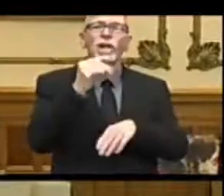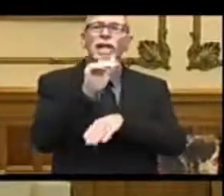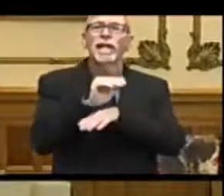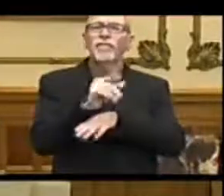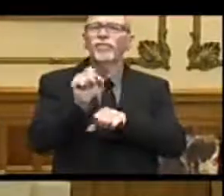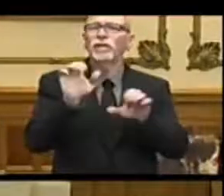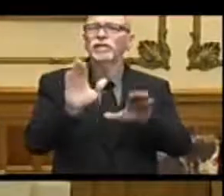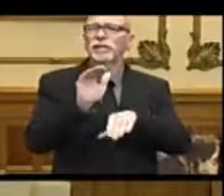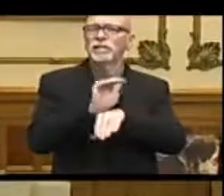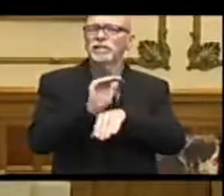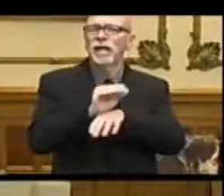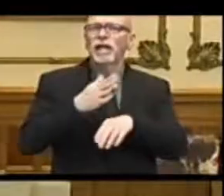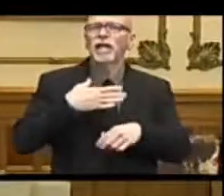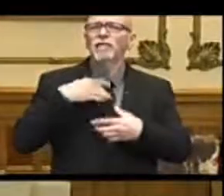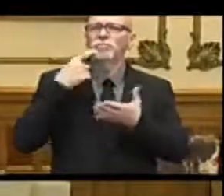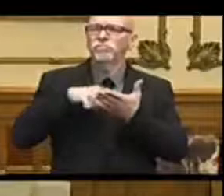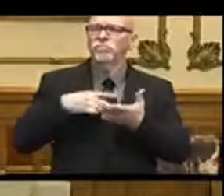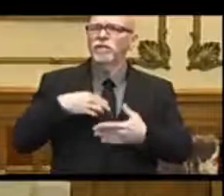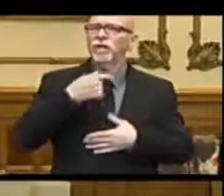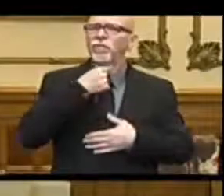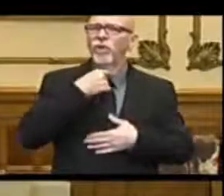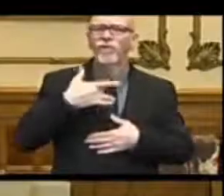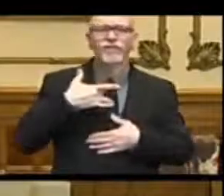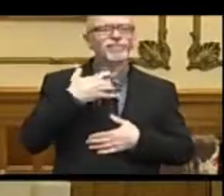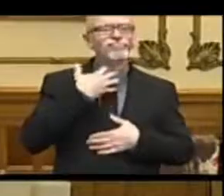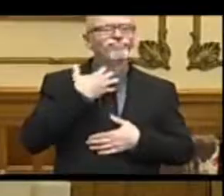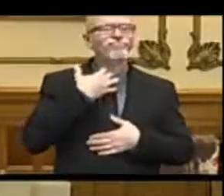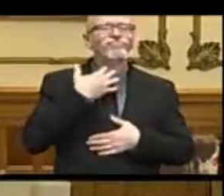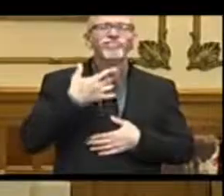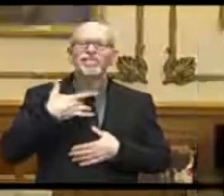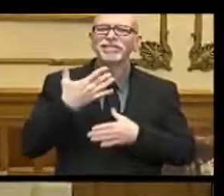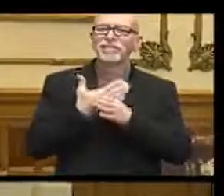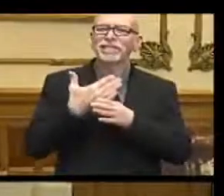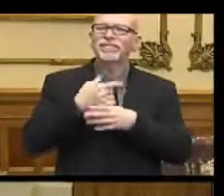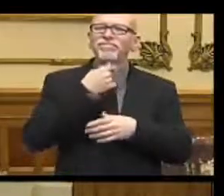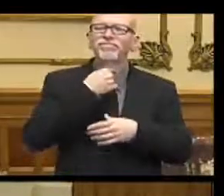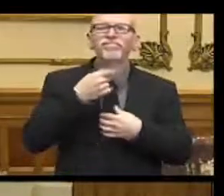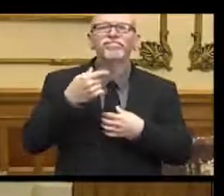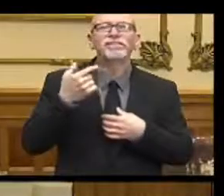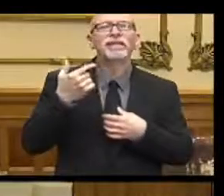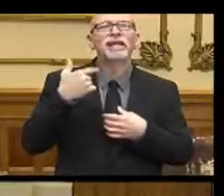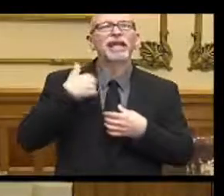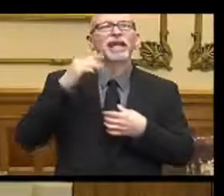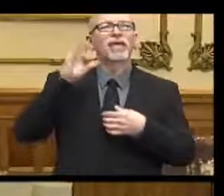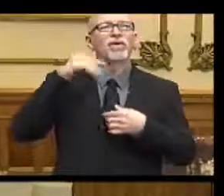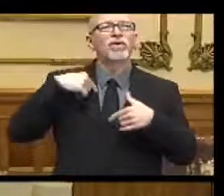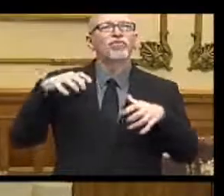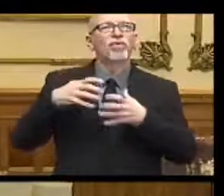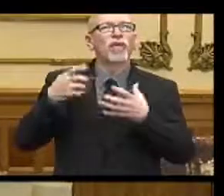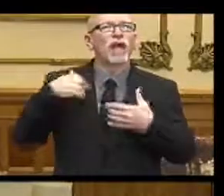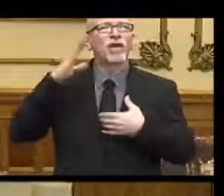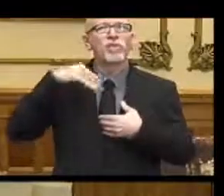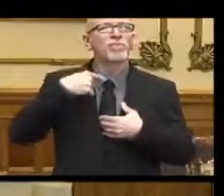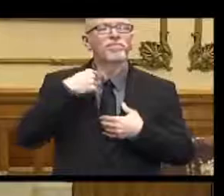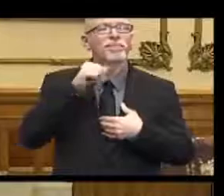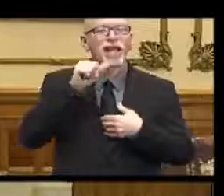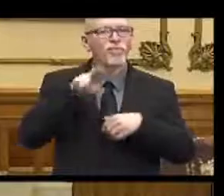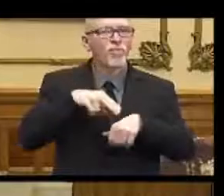Sunday night, my throat started feeling kind of scratchy and itchy, and I just knew too much, and I knew this was not normal.